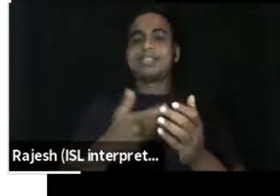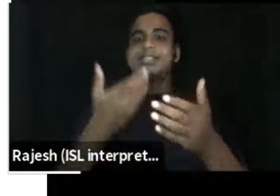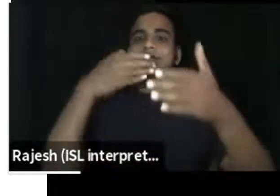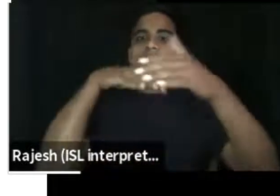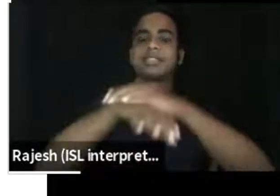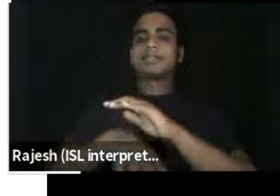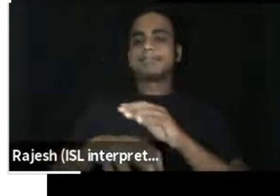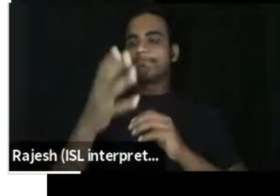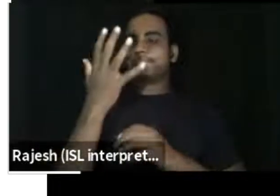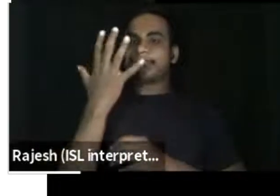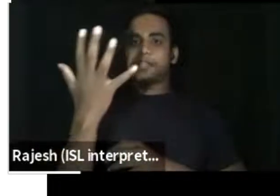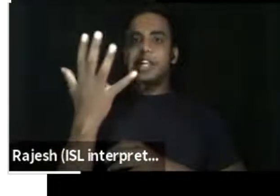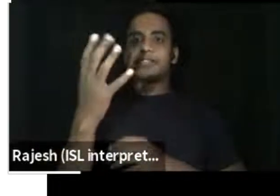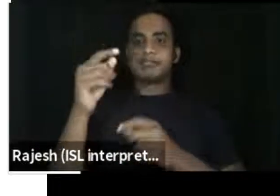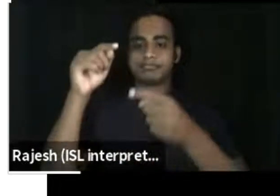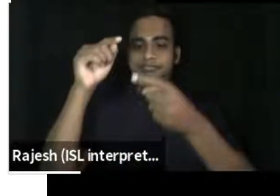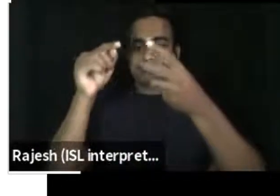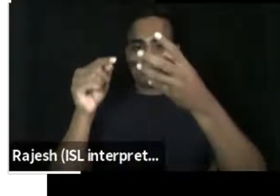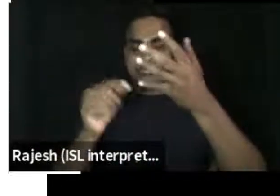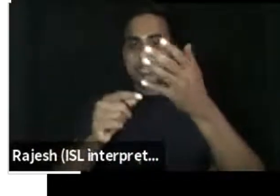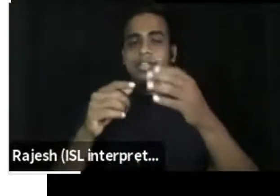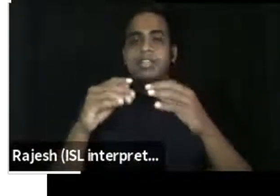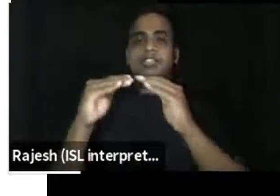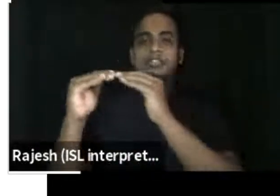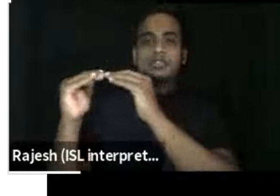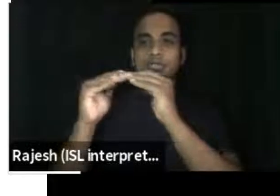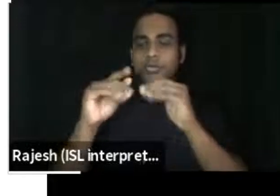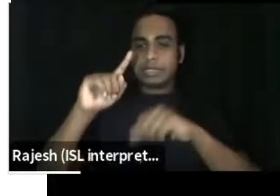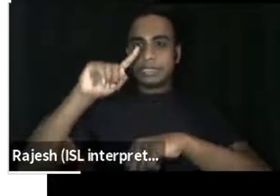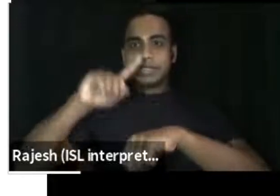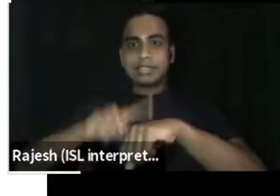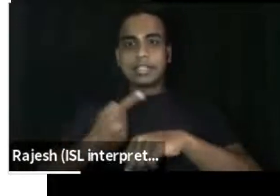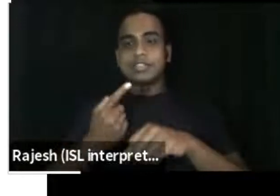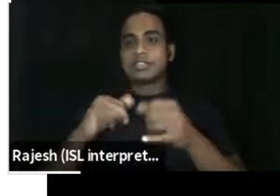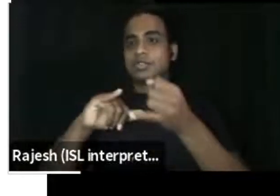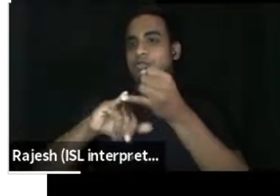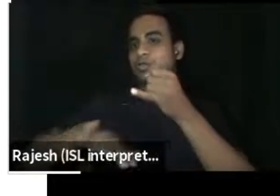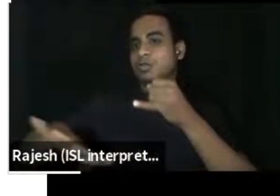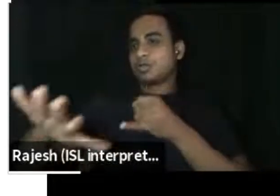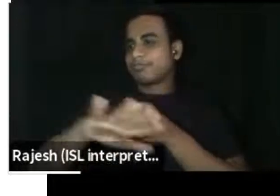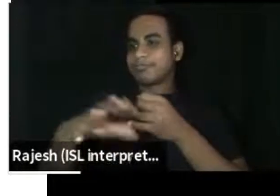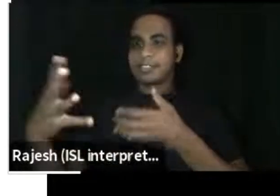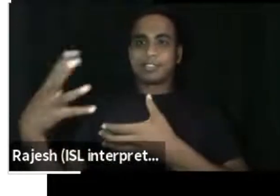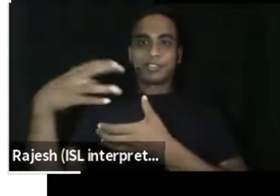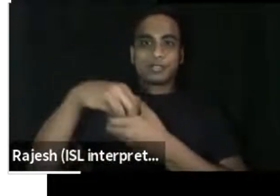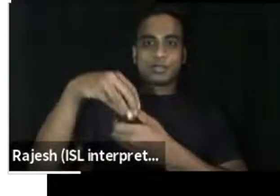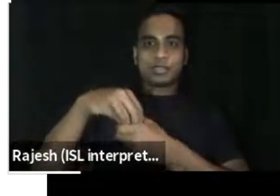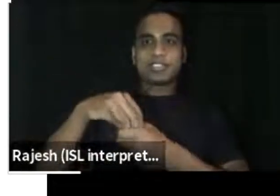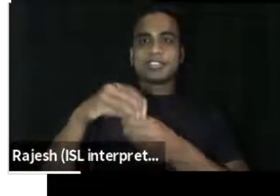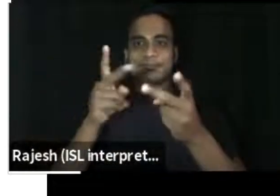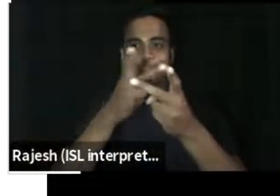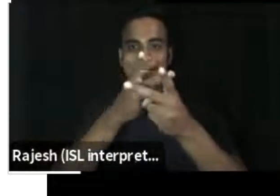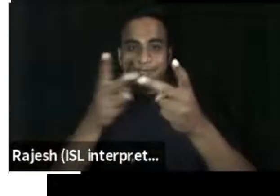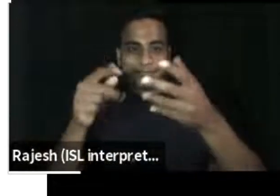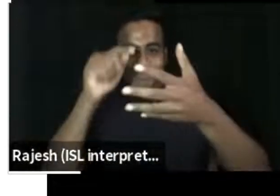equalization of opportunities and social inclusion of people